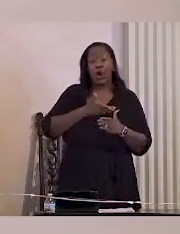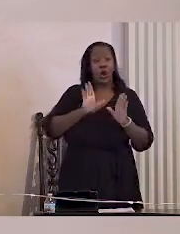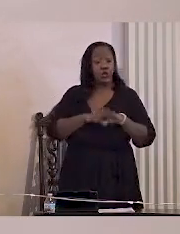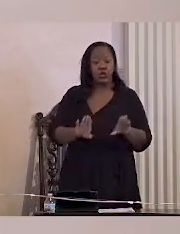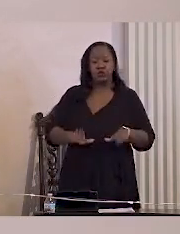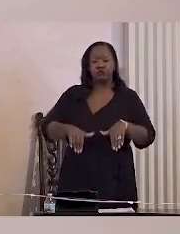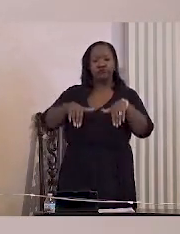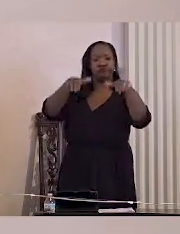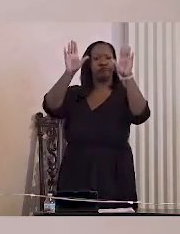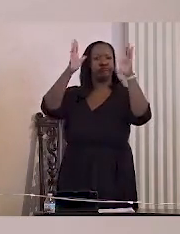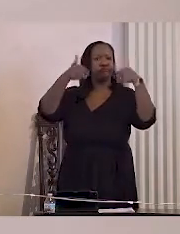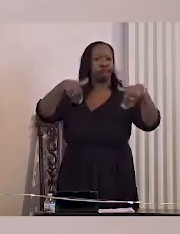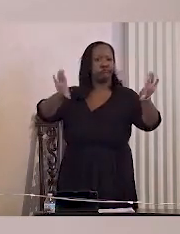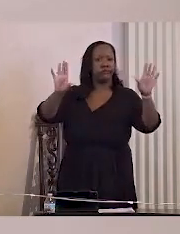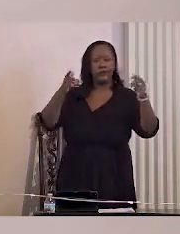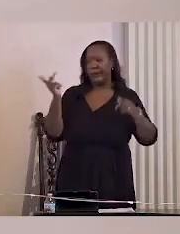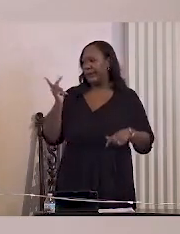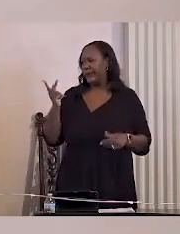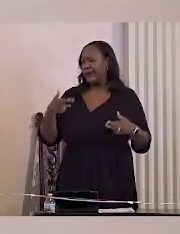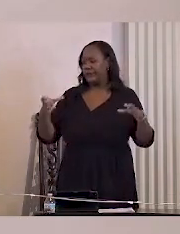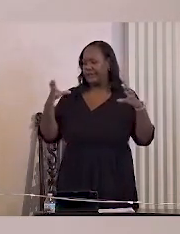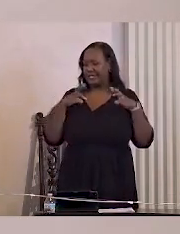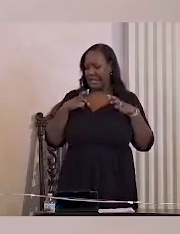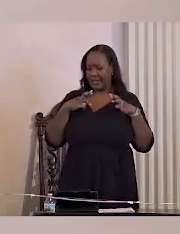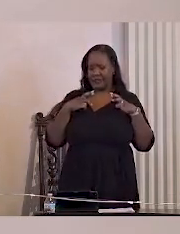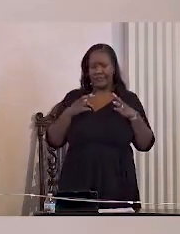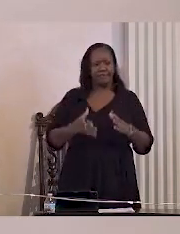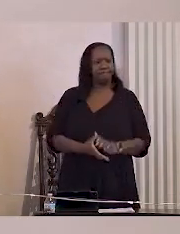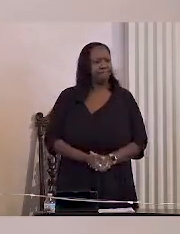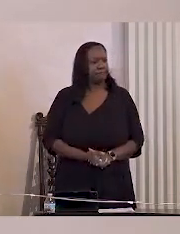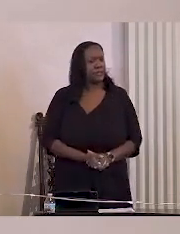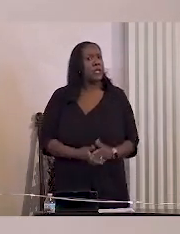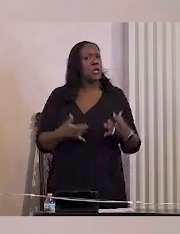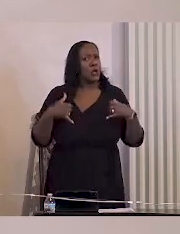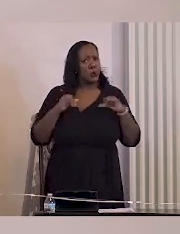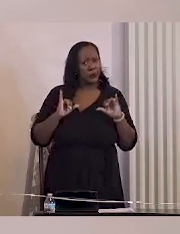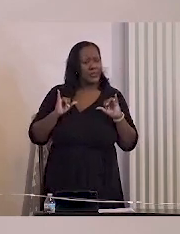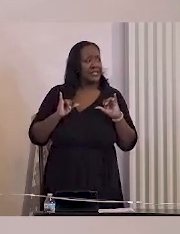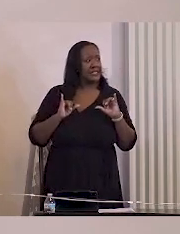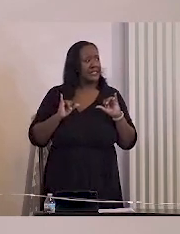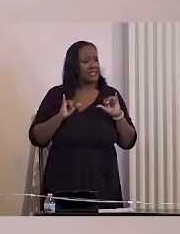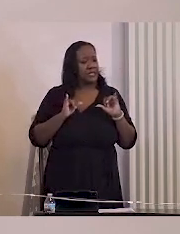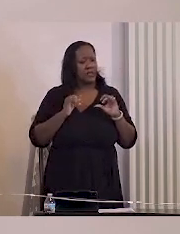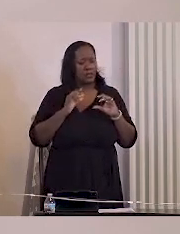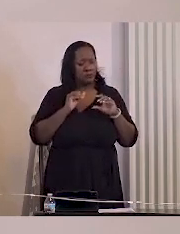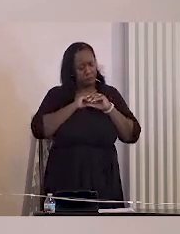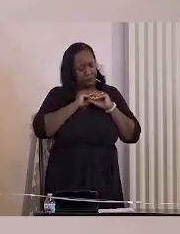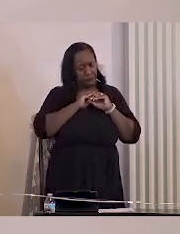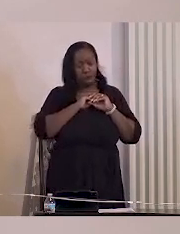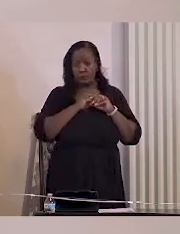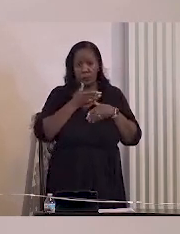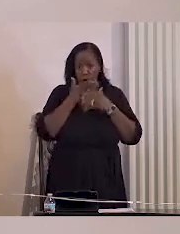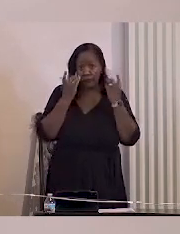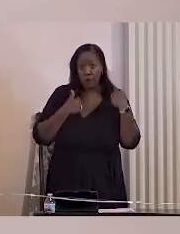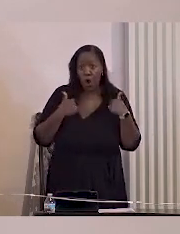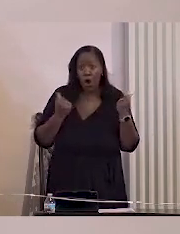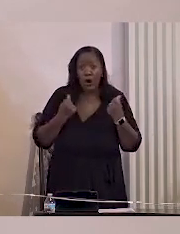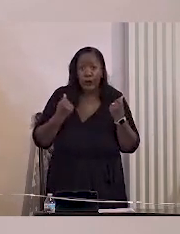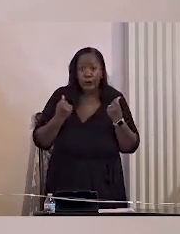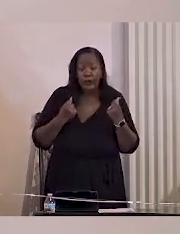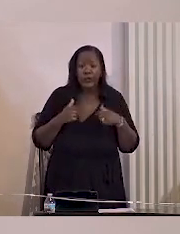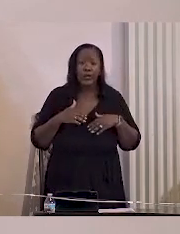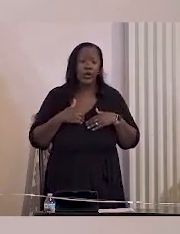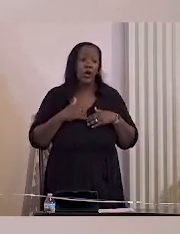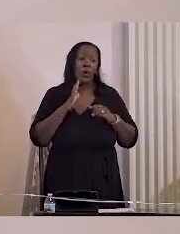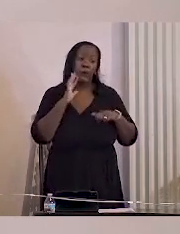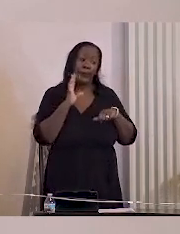both long retired, we still have those frugal habits. We don't even own a car. We dip into